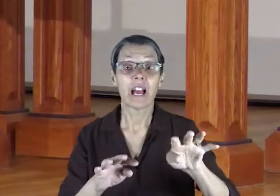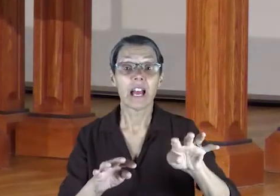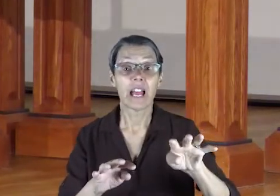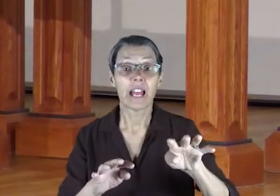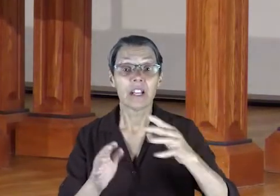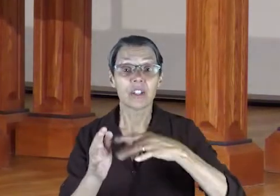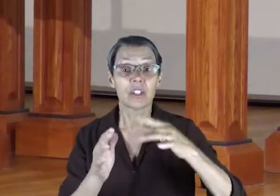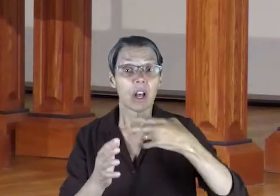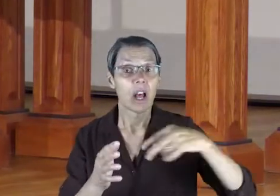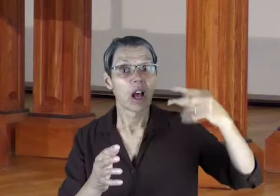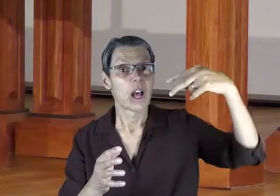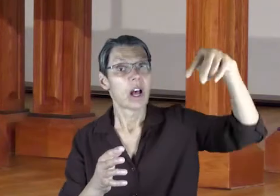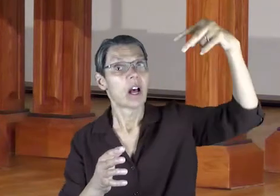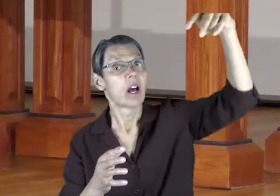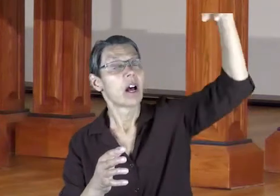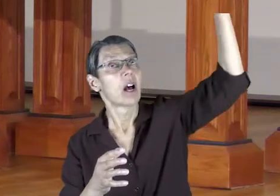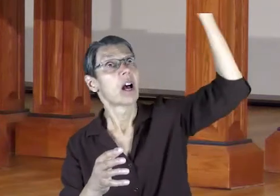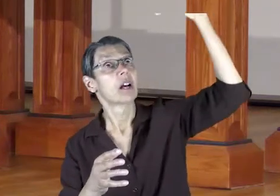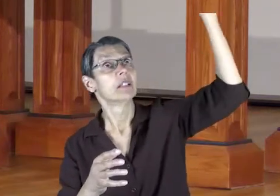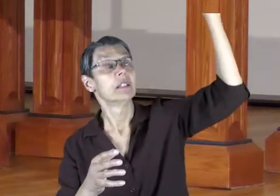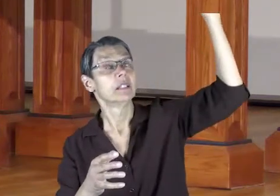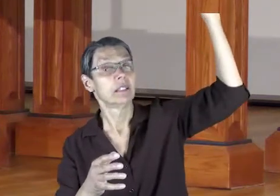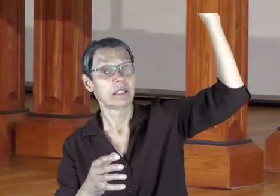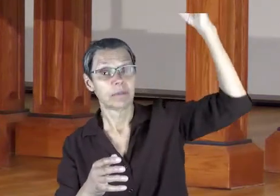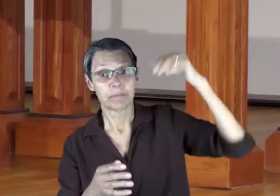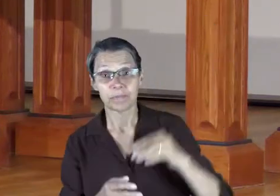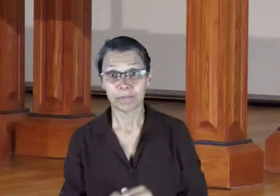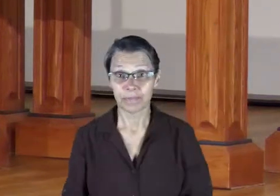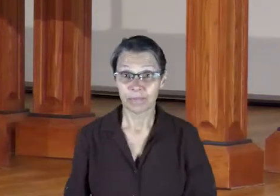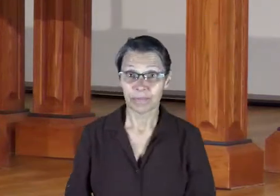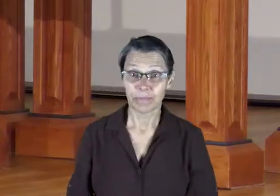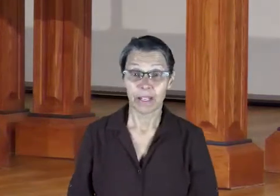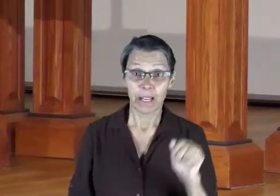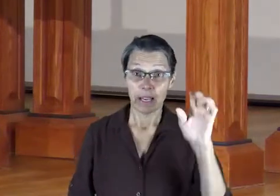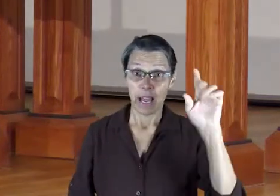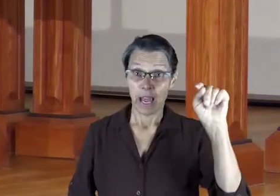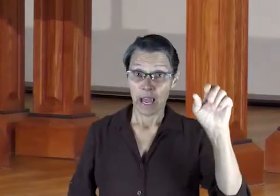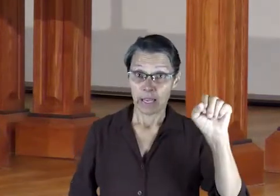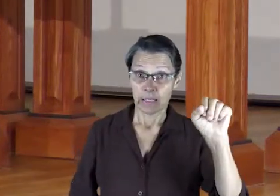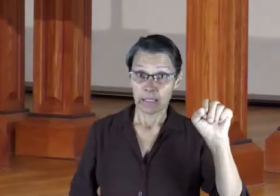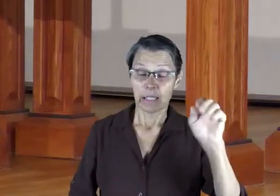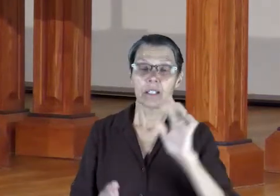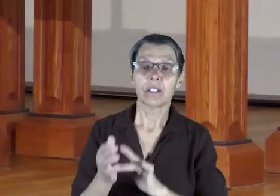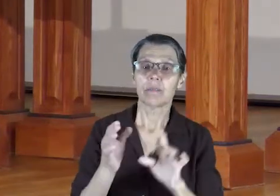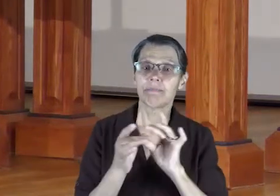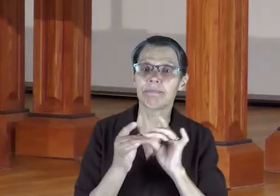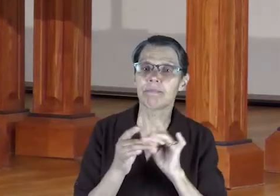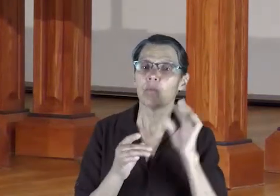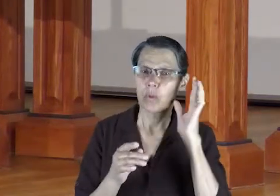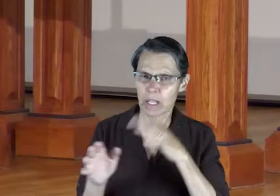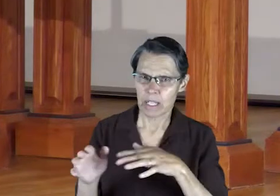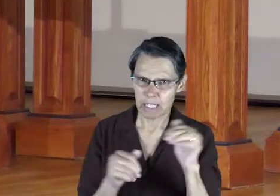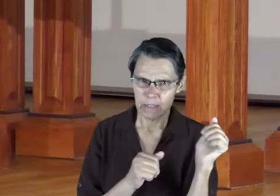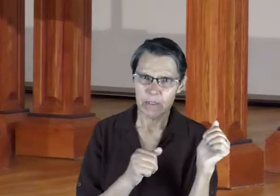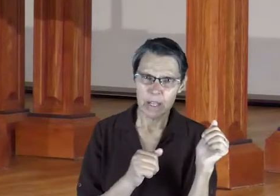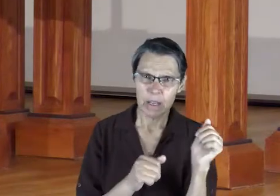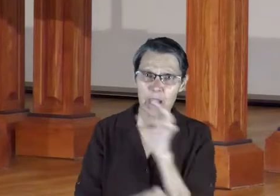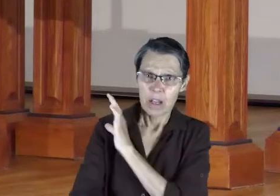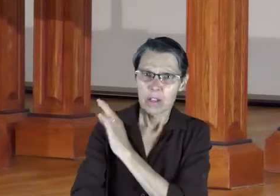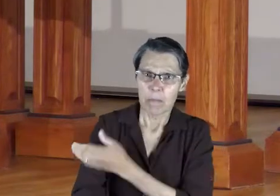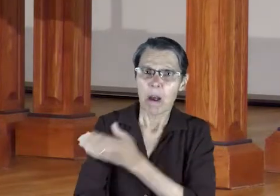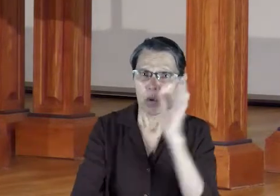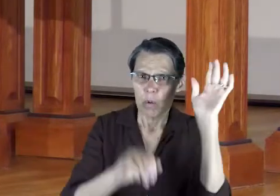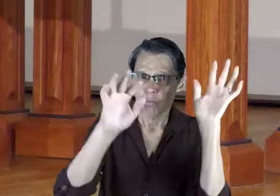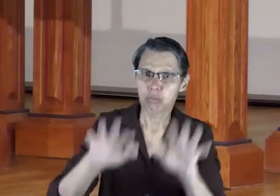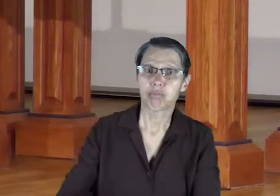them. And in the Acts of the Apostles, Jesus tells them that he's about to leave them and that power is about to come. And they